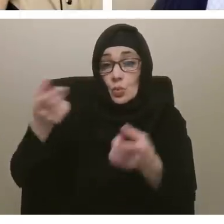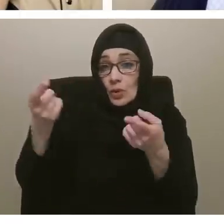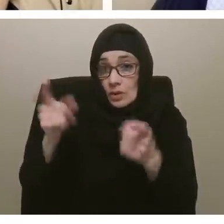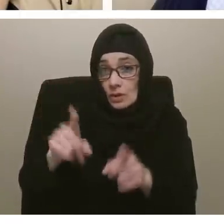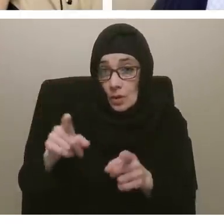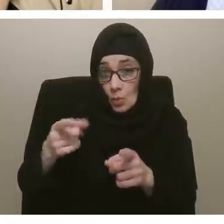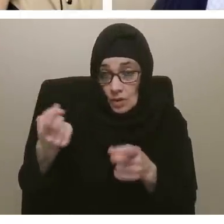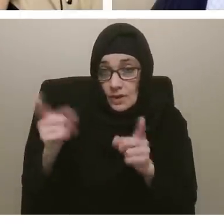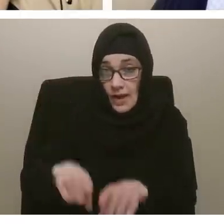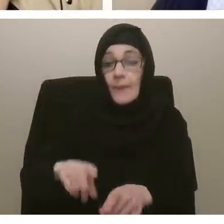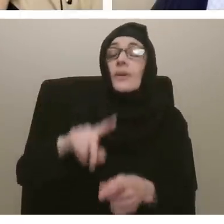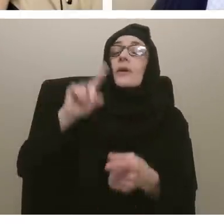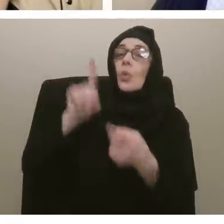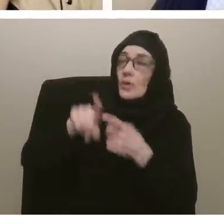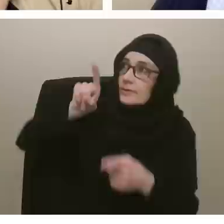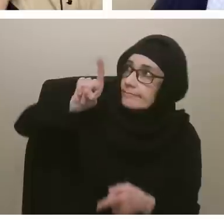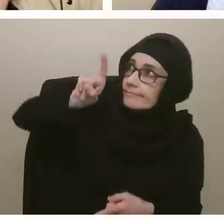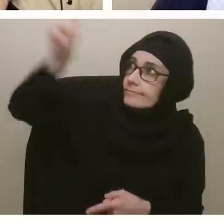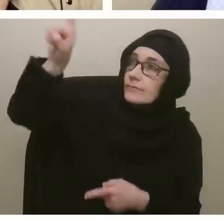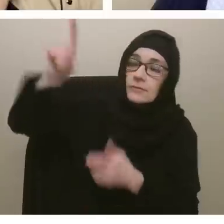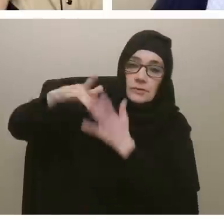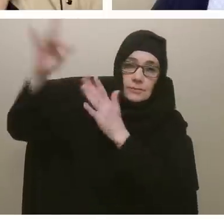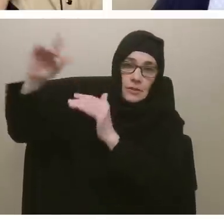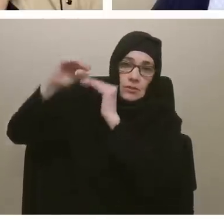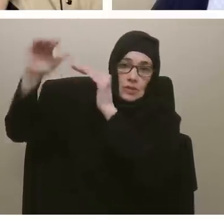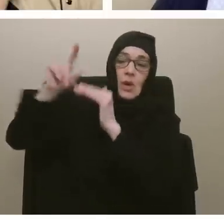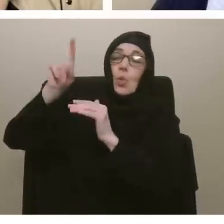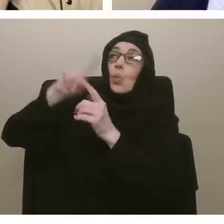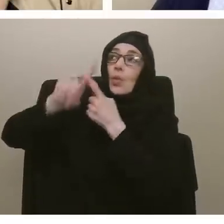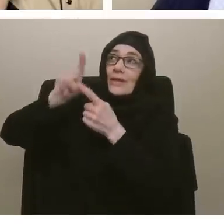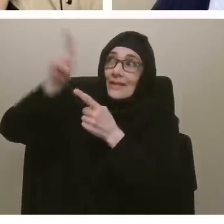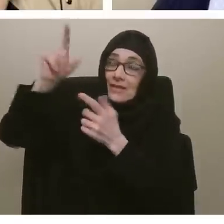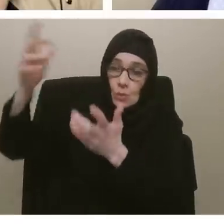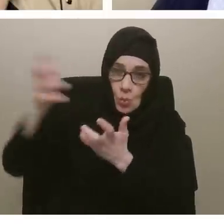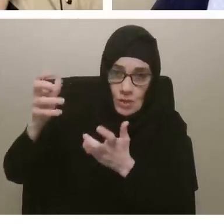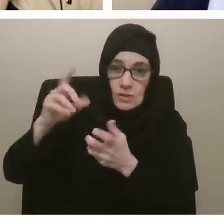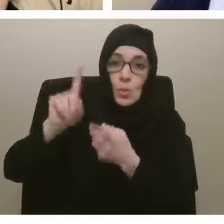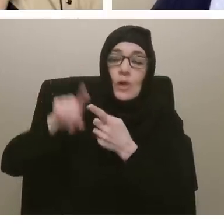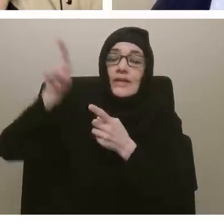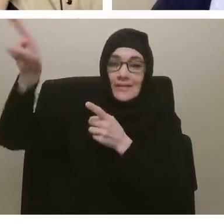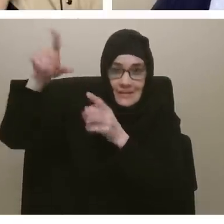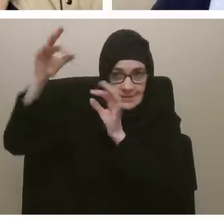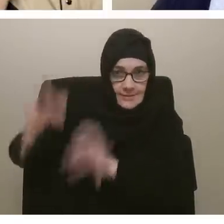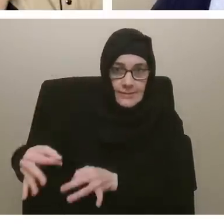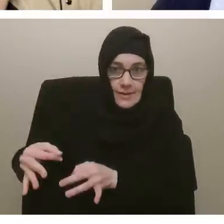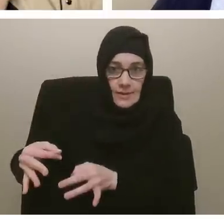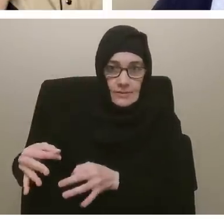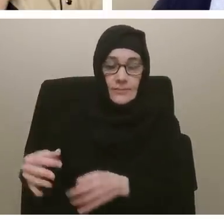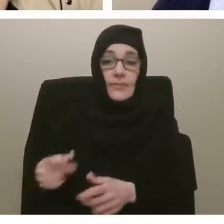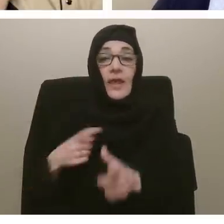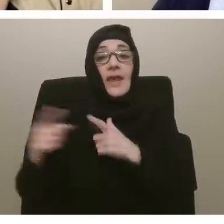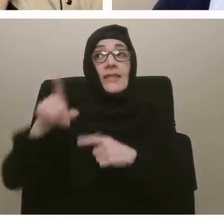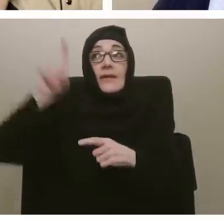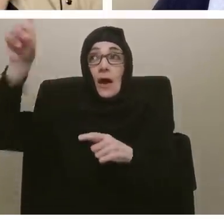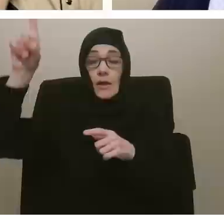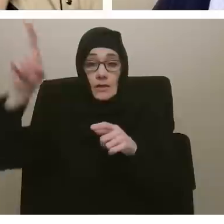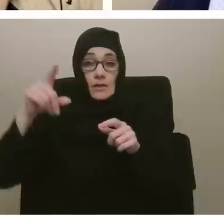when Allah subhanahu wa ta'ala wants it and when he chooses for it to happen. So Allah subhanahu wa ta'ala continues on and he